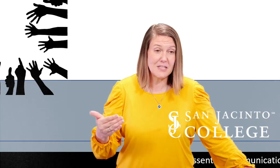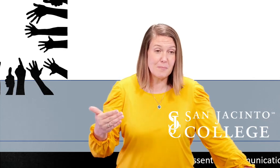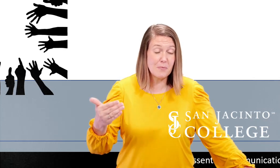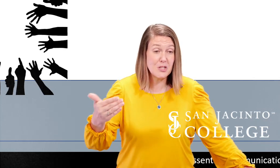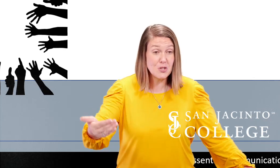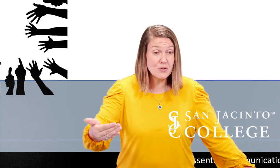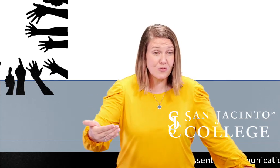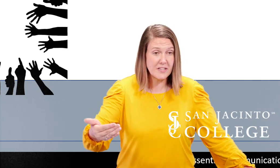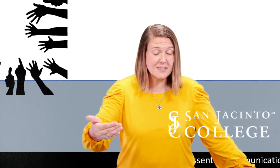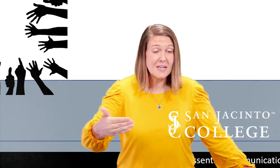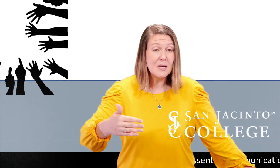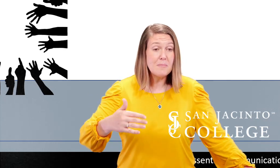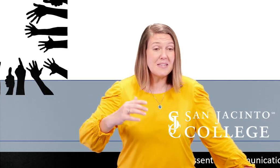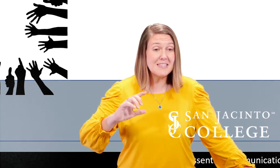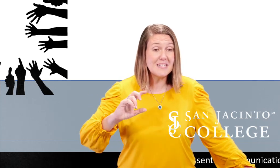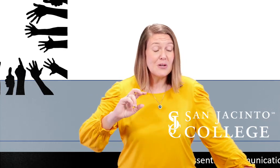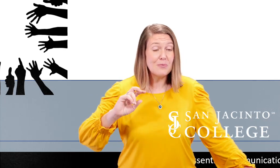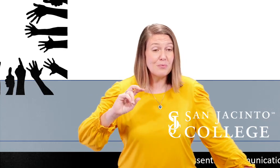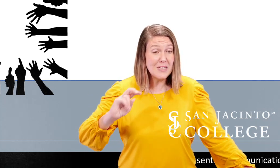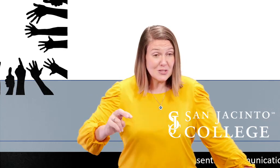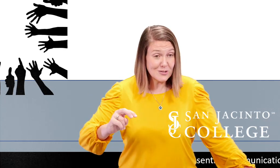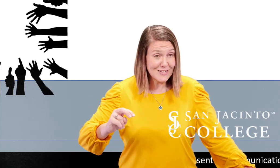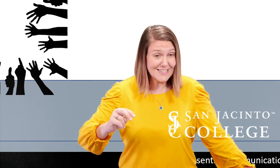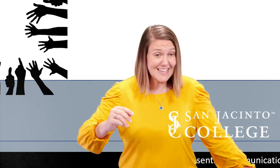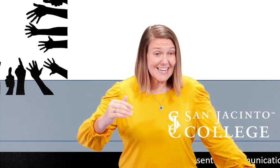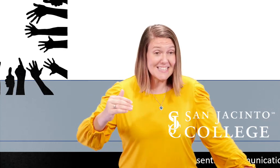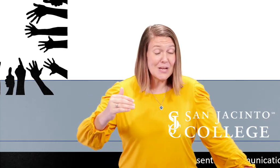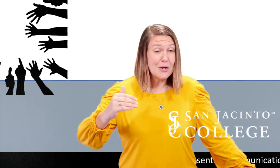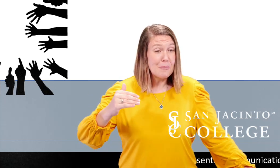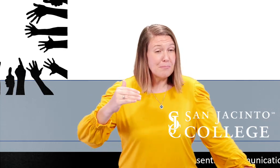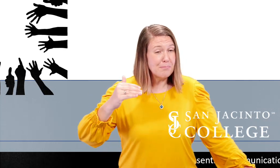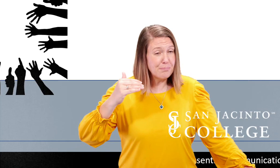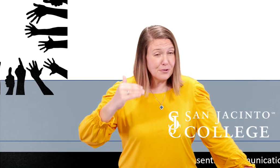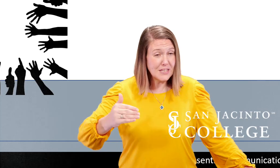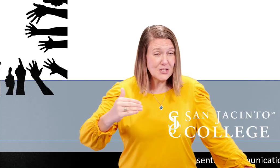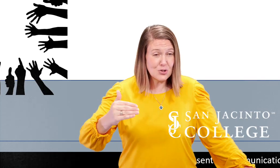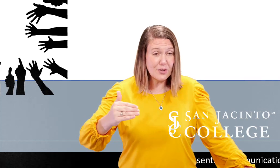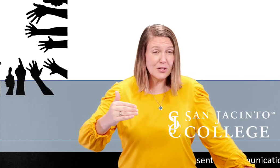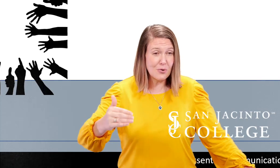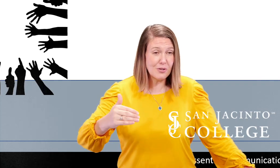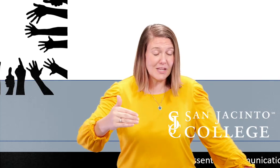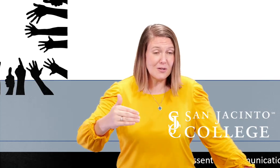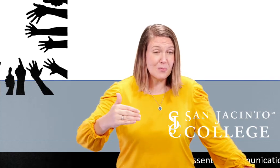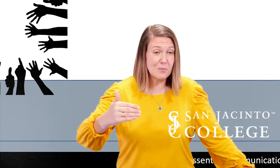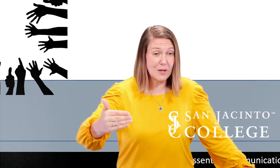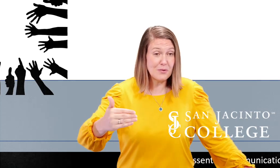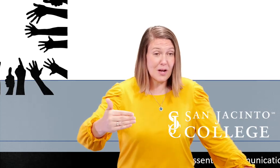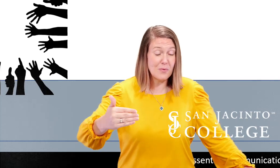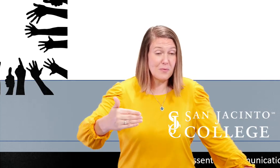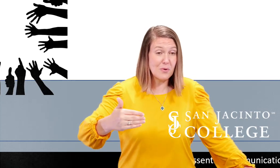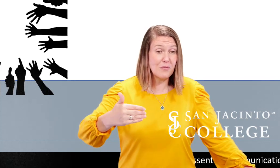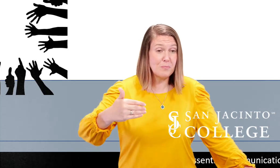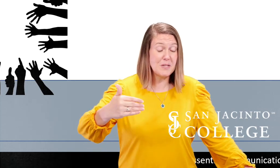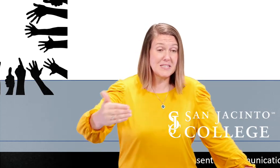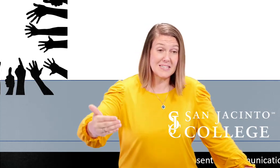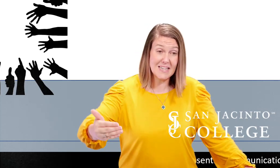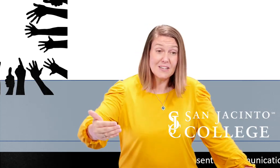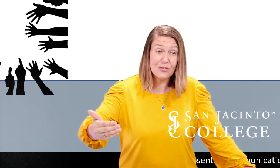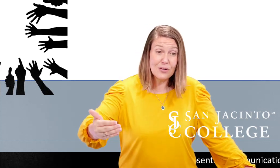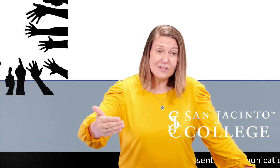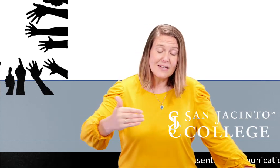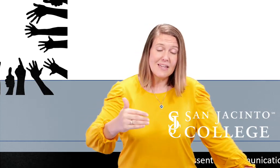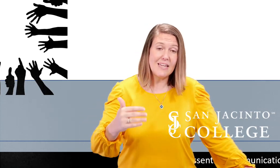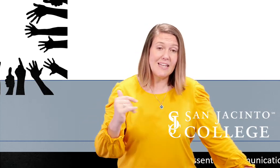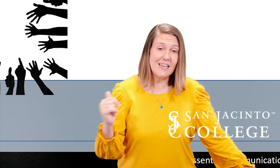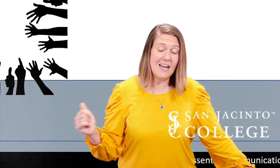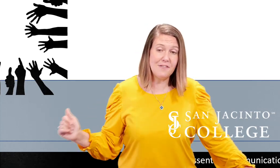make friends, but we choose friends, because research says that is pretty strongly correlated with whether or not we will be